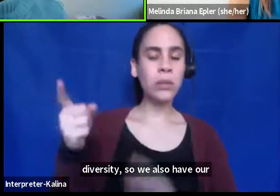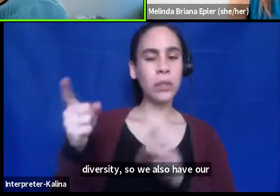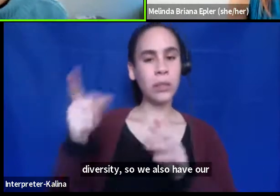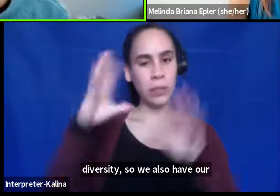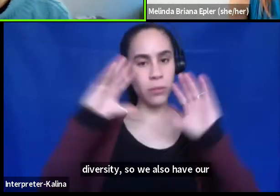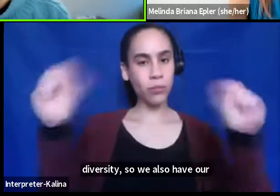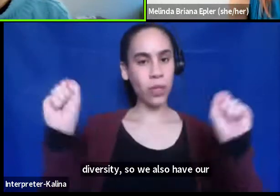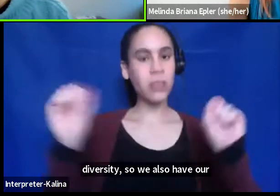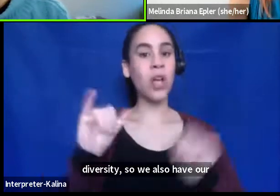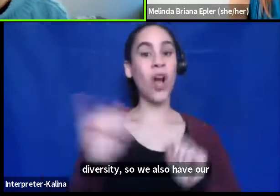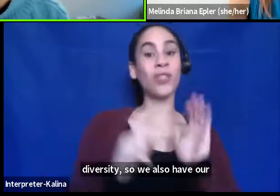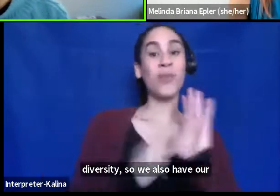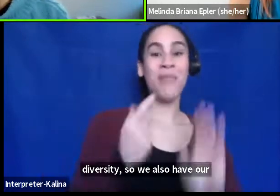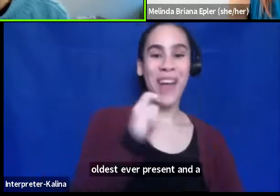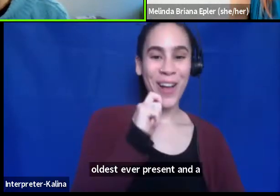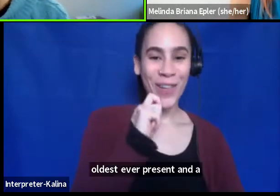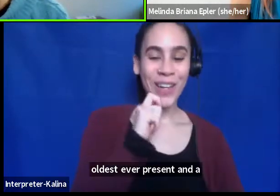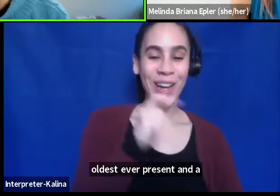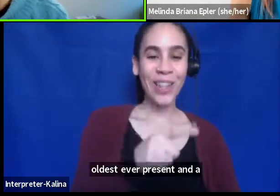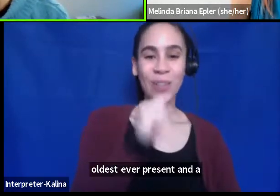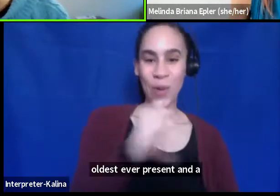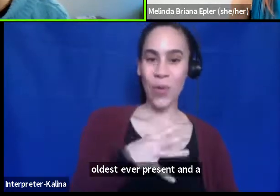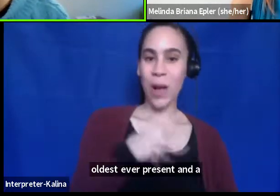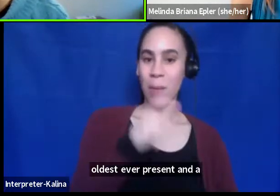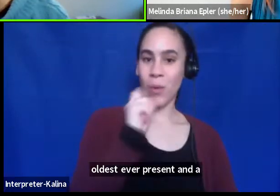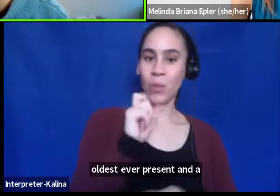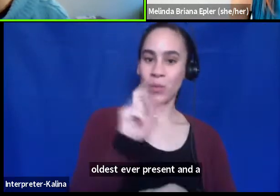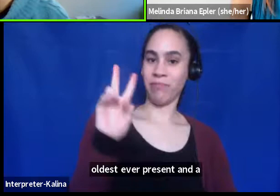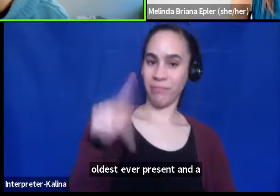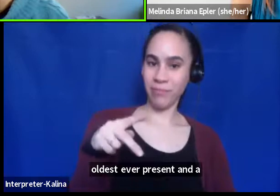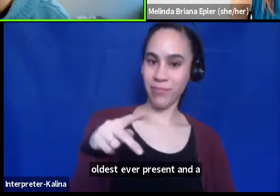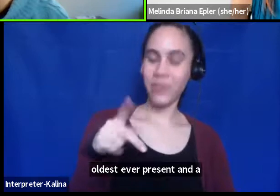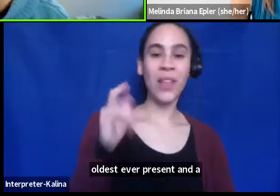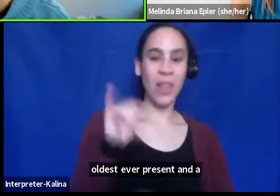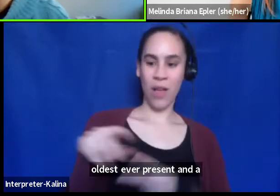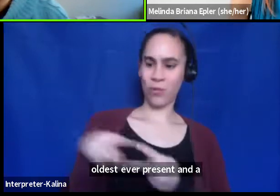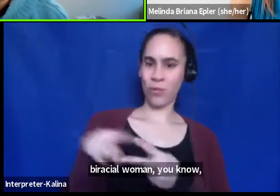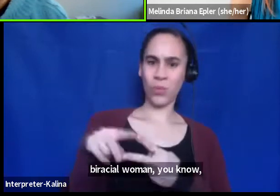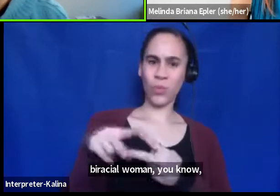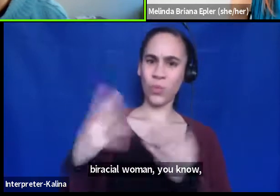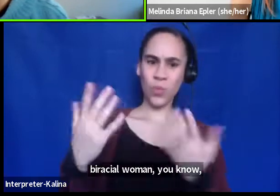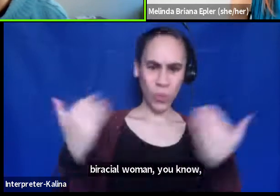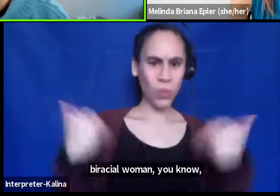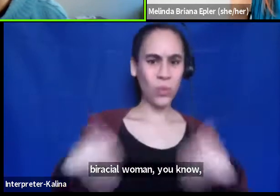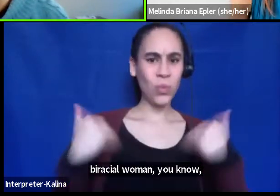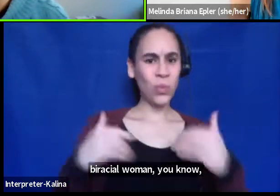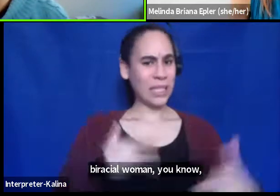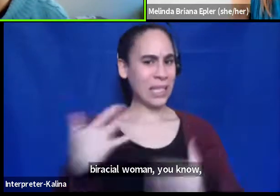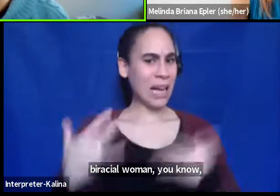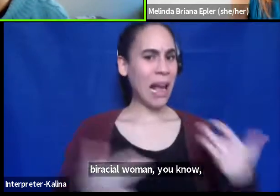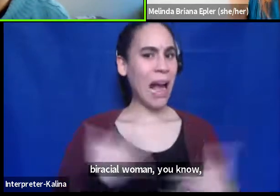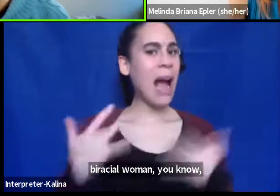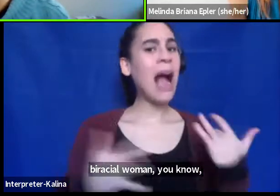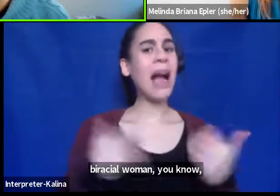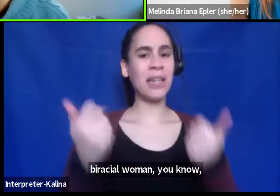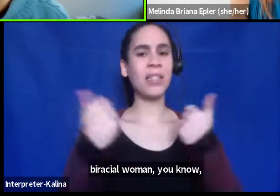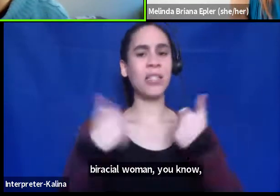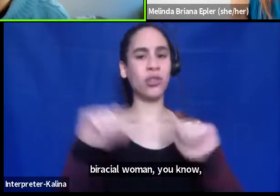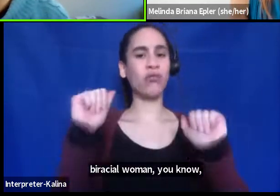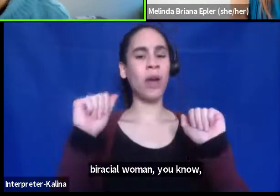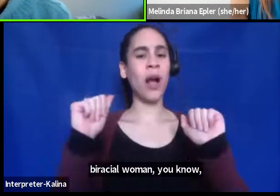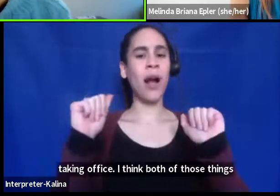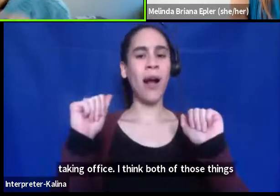woman, taking office. And so I think both of those things are very, very exciting in terms of opening up the